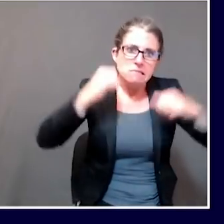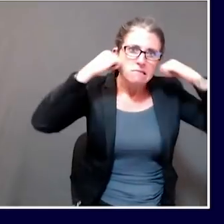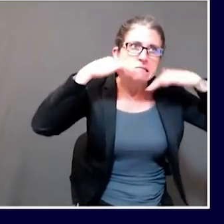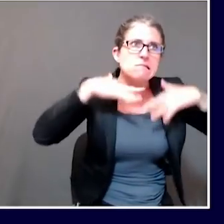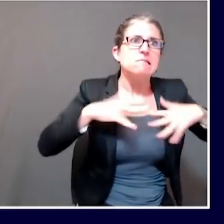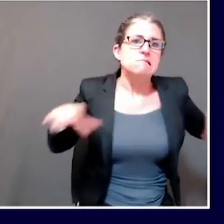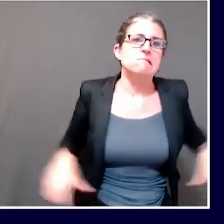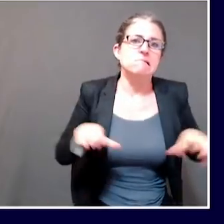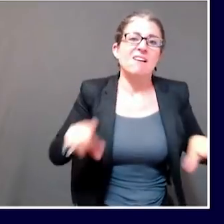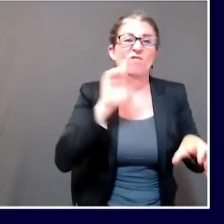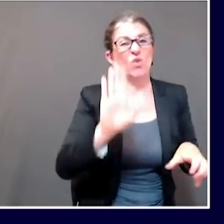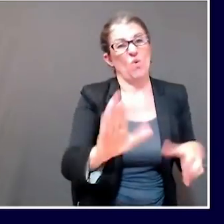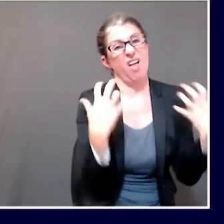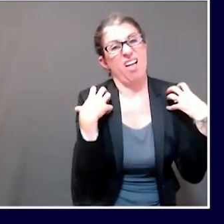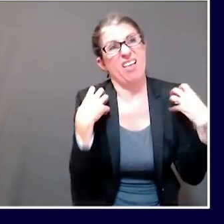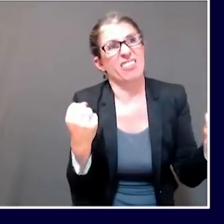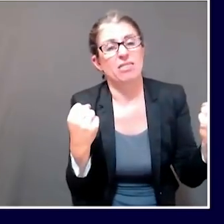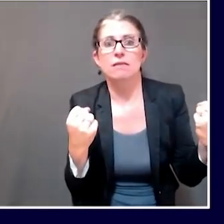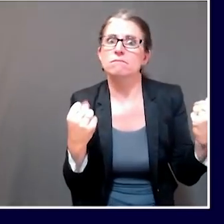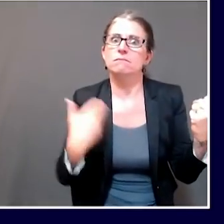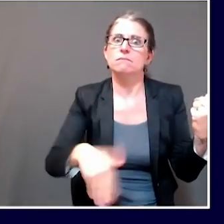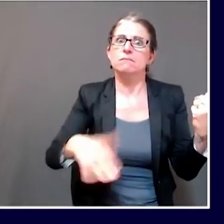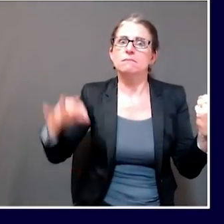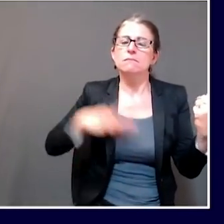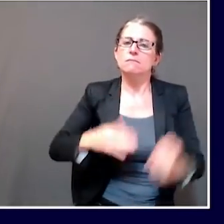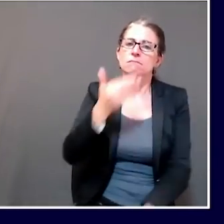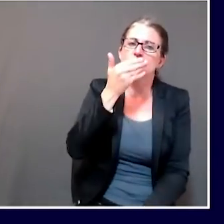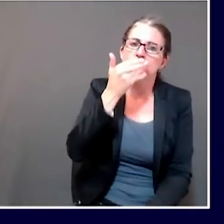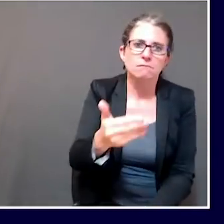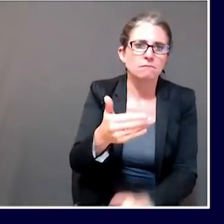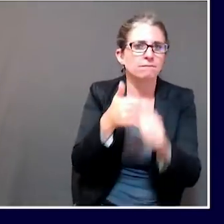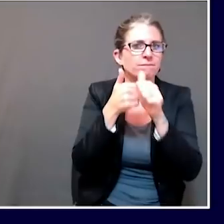We've been on a very long COVID-19 diet.